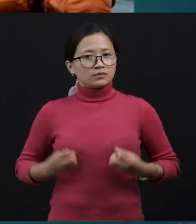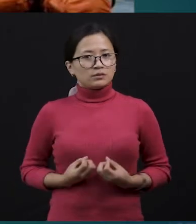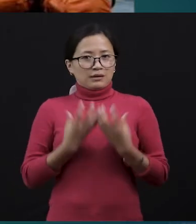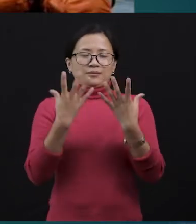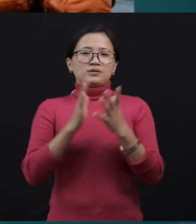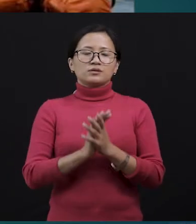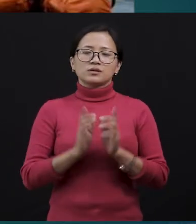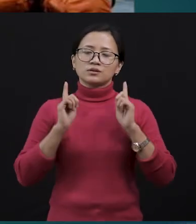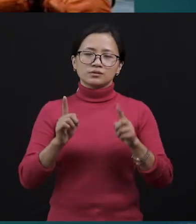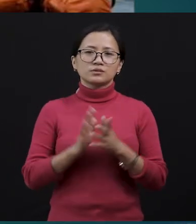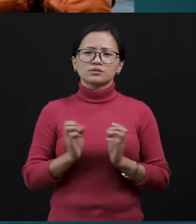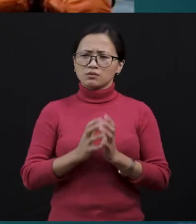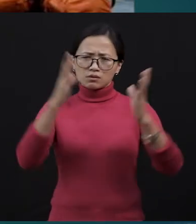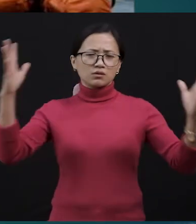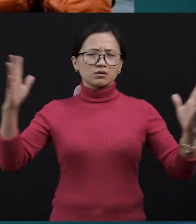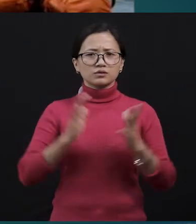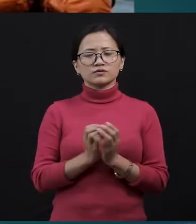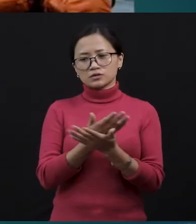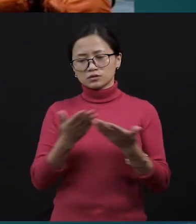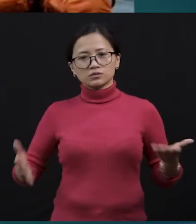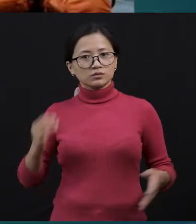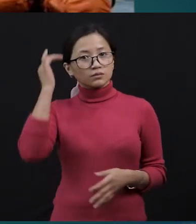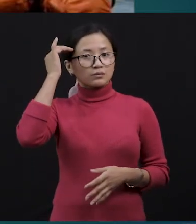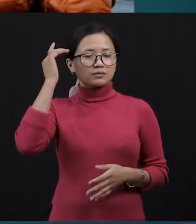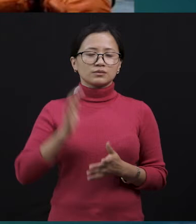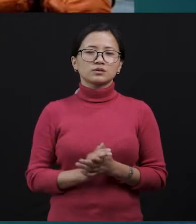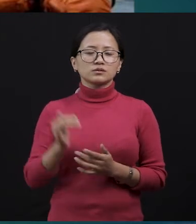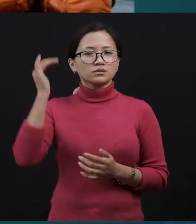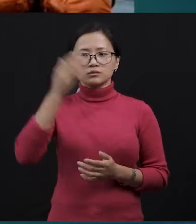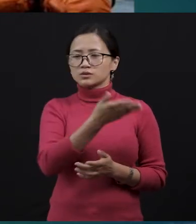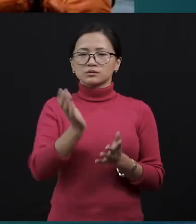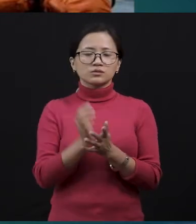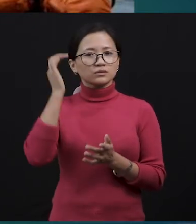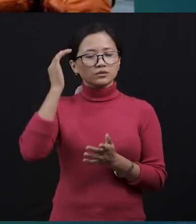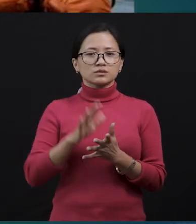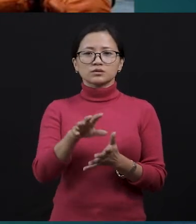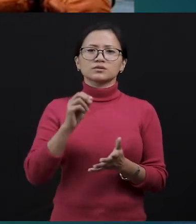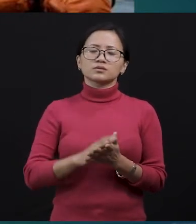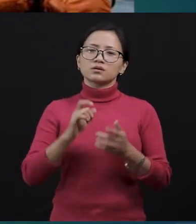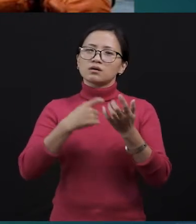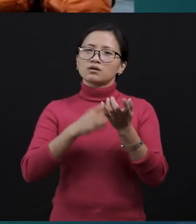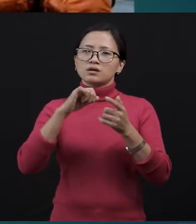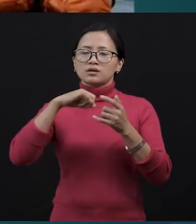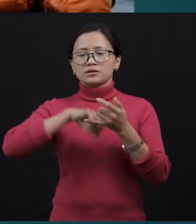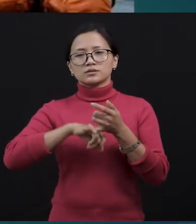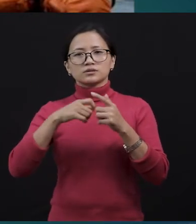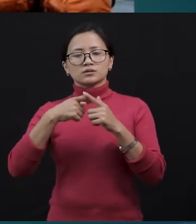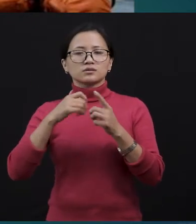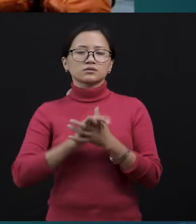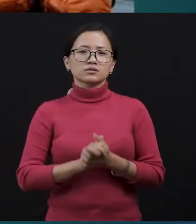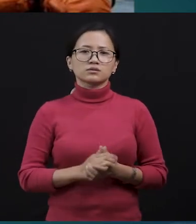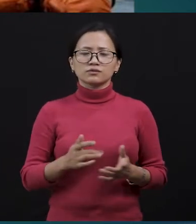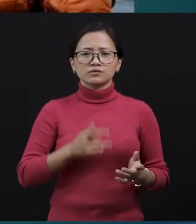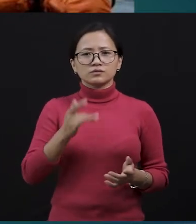happy, but there will be a lot of things going on their mind, because they know that they are also taking risk. And they also feel that they